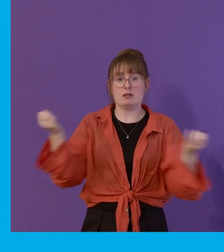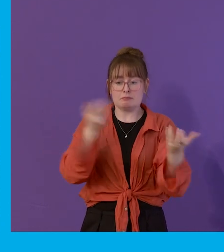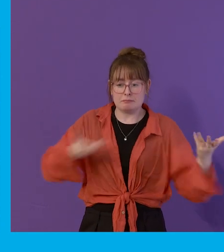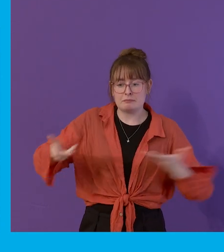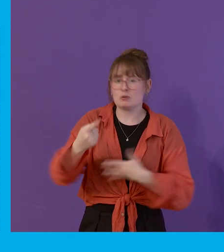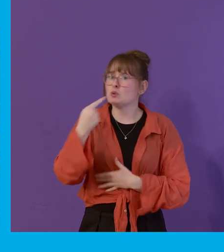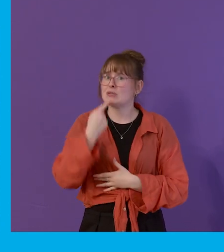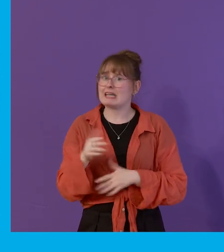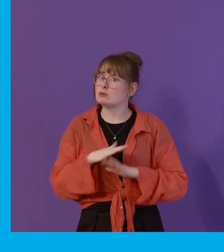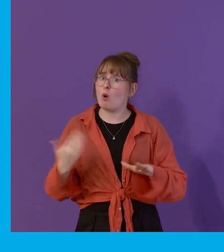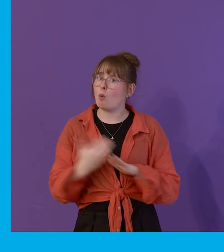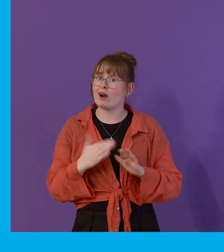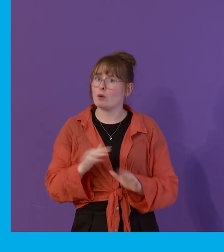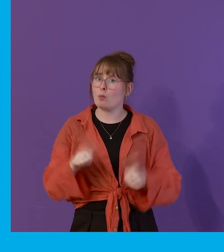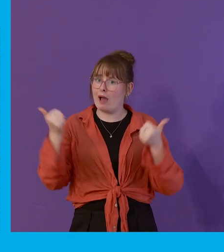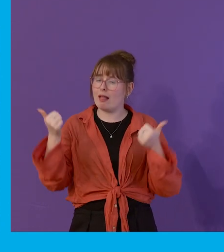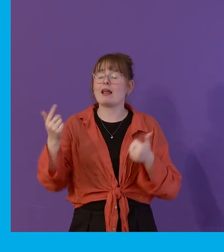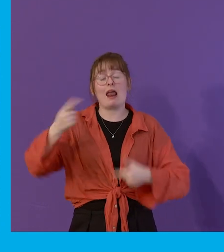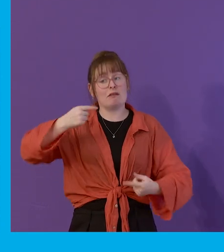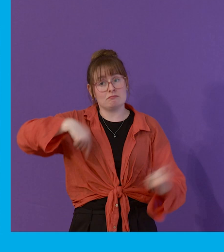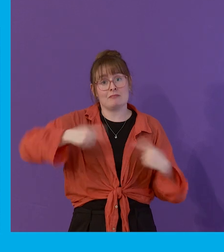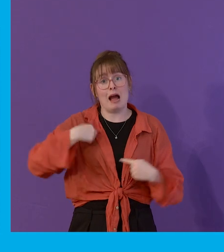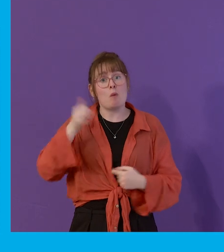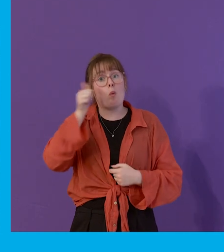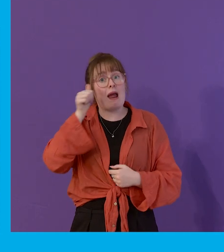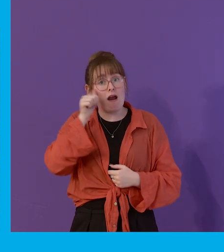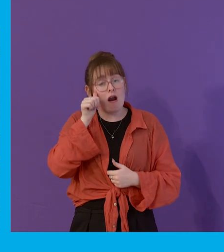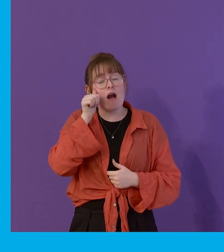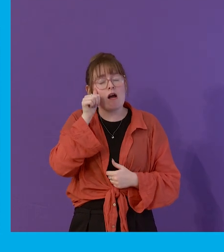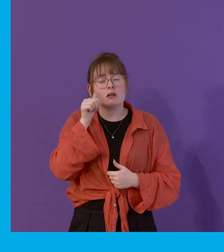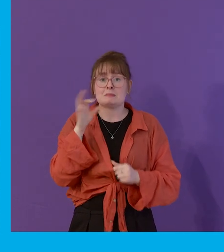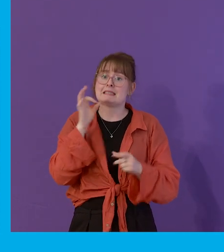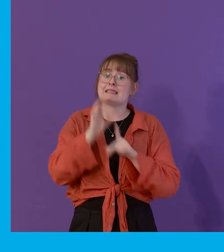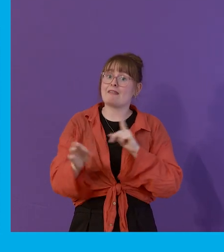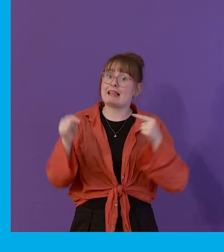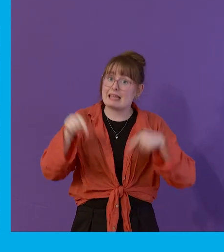not really working. And I'm really aware that certainly here,